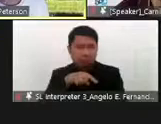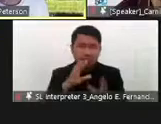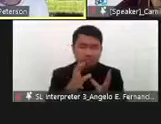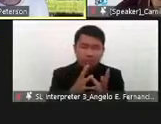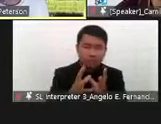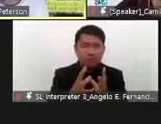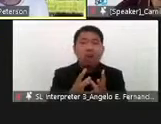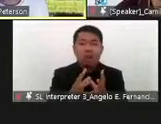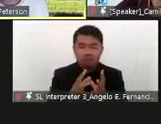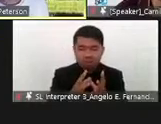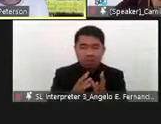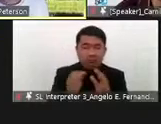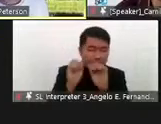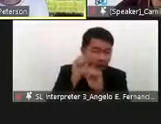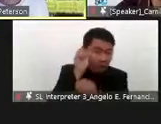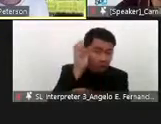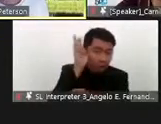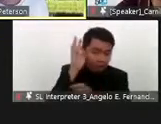new information.